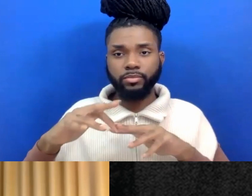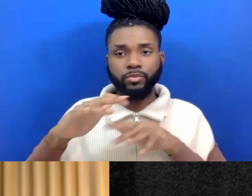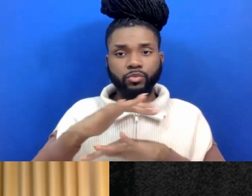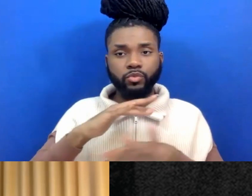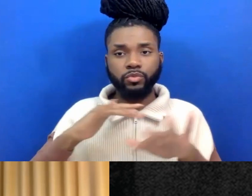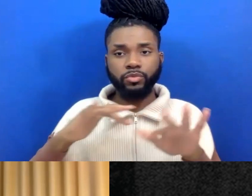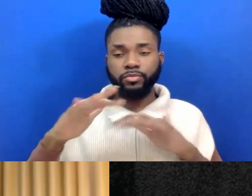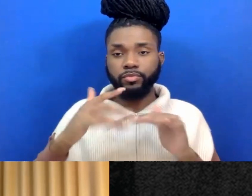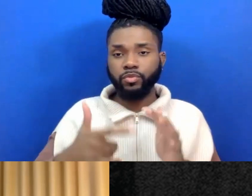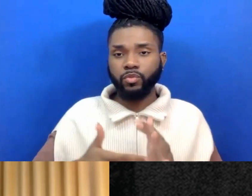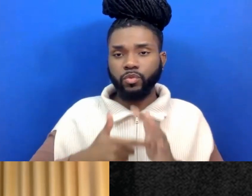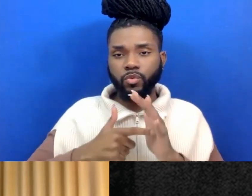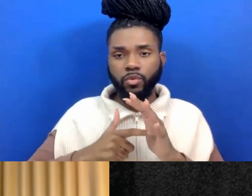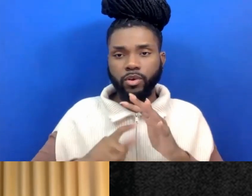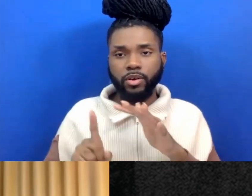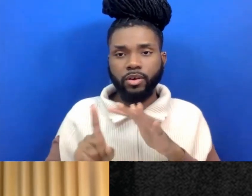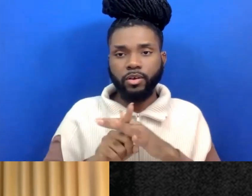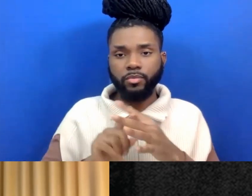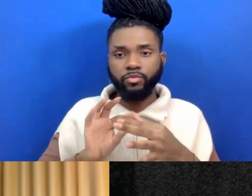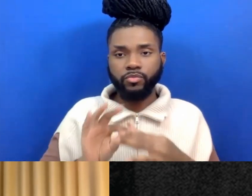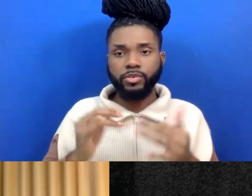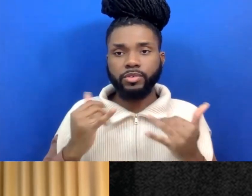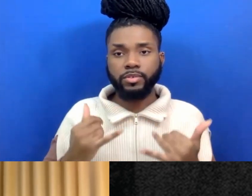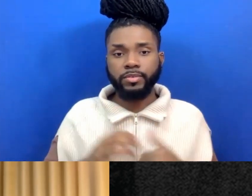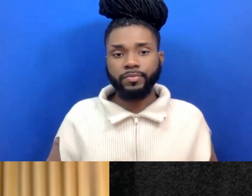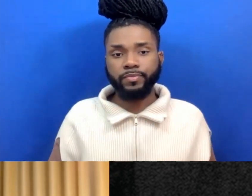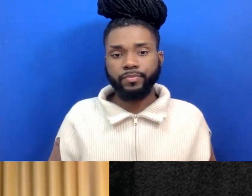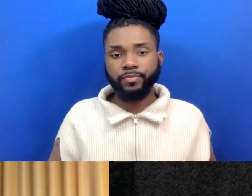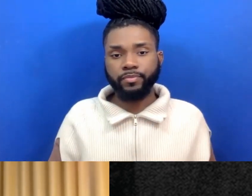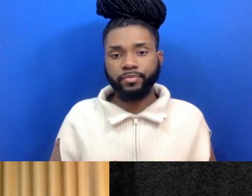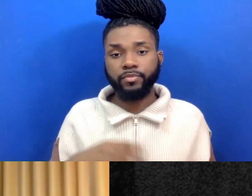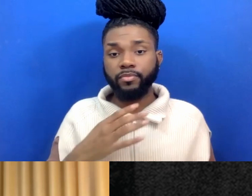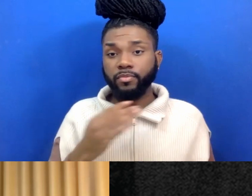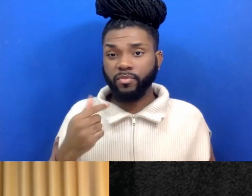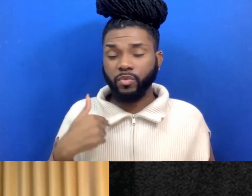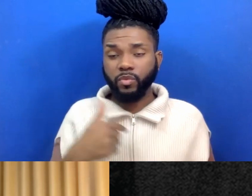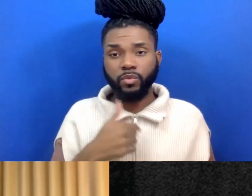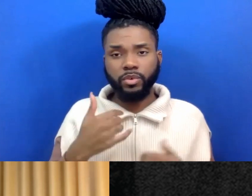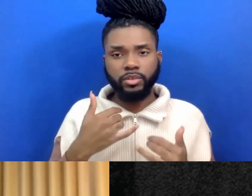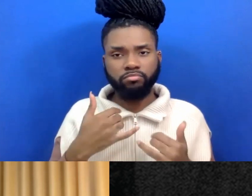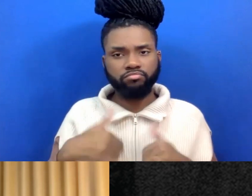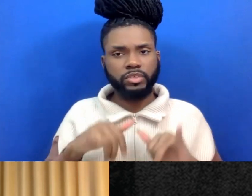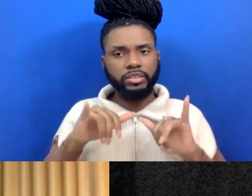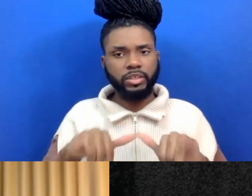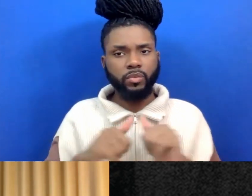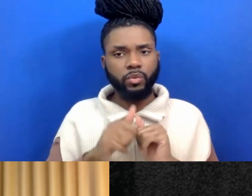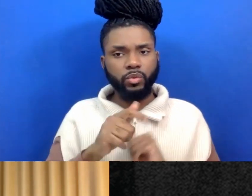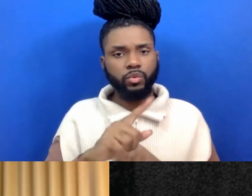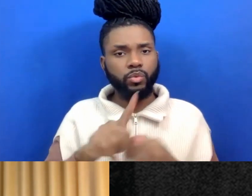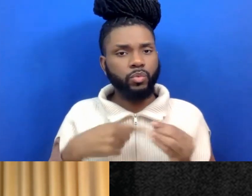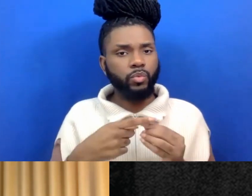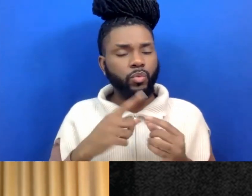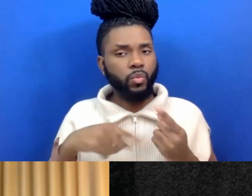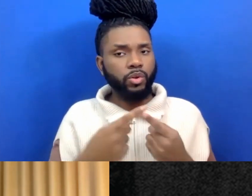required presence. And we stay with you as you ask what kind of work these